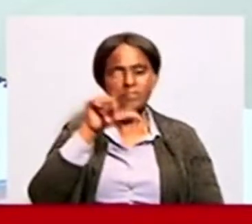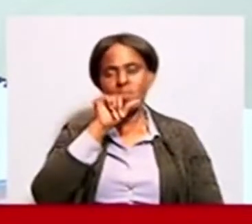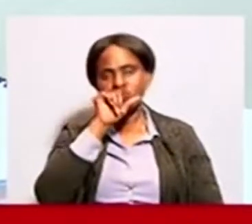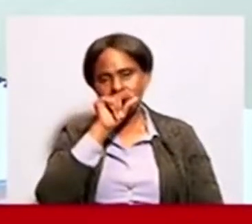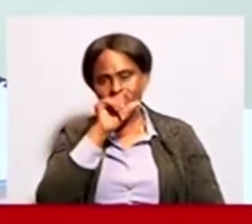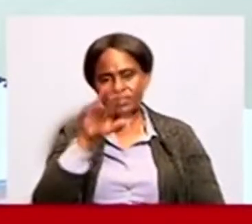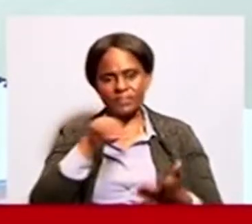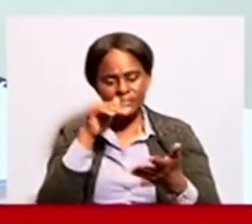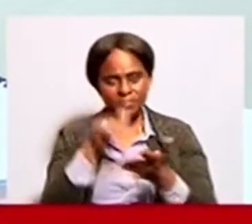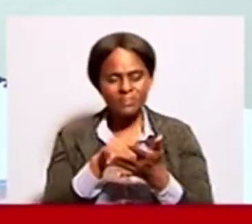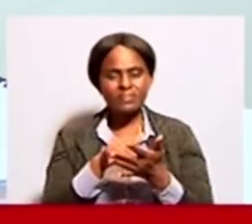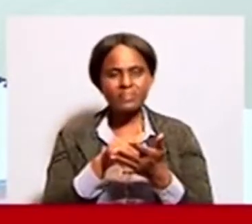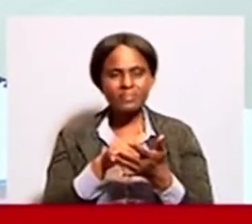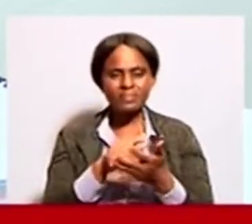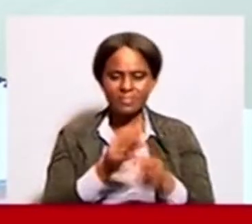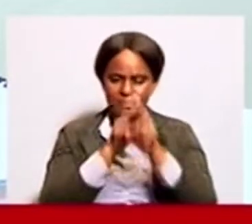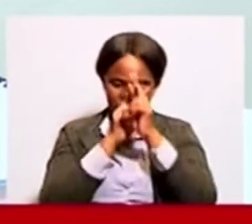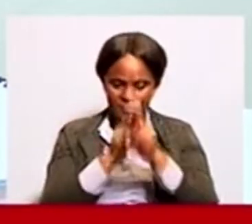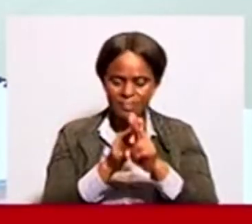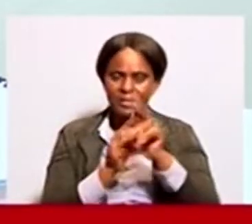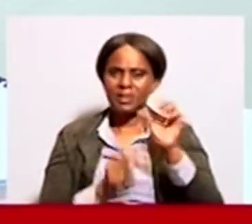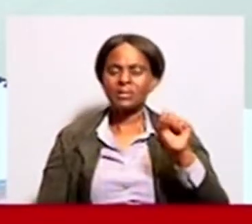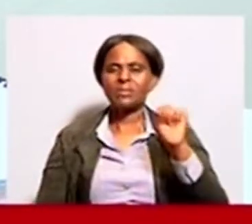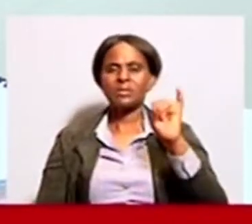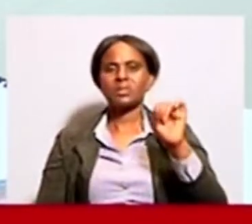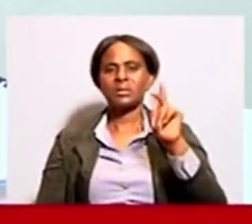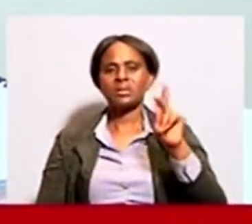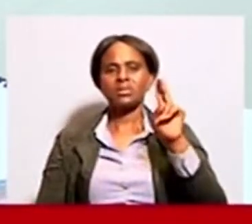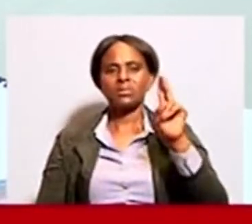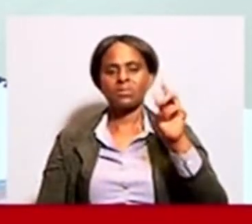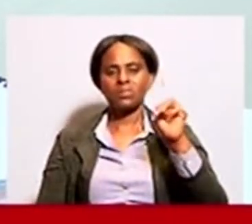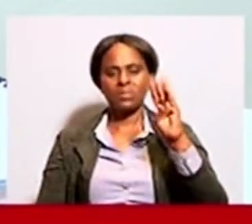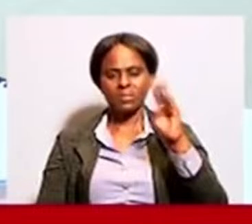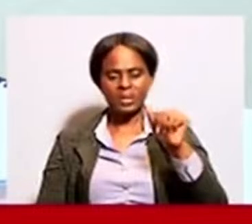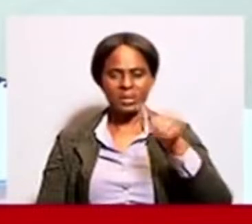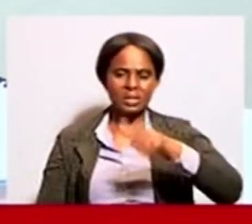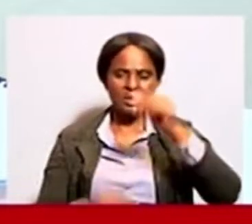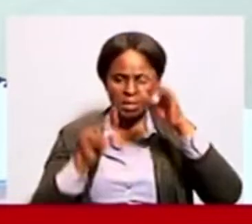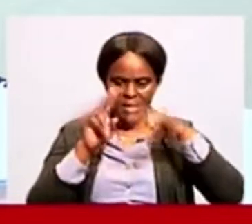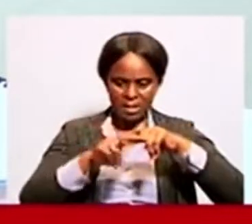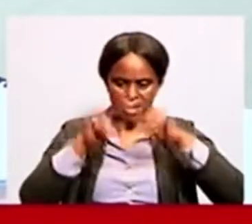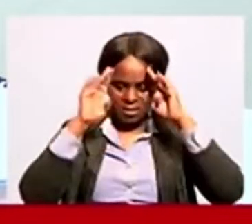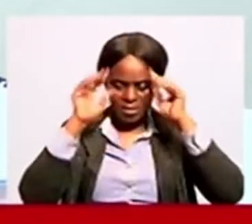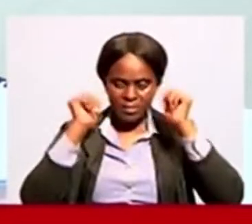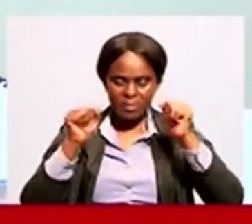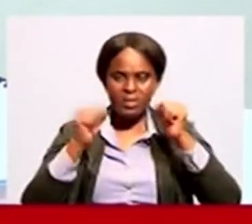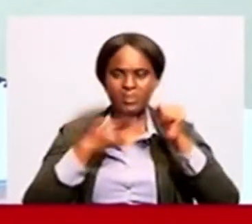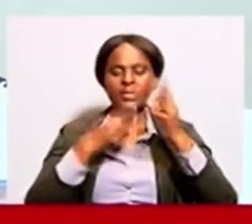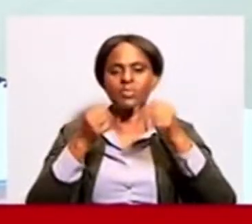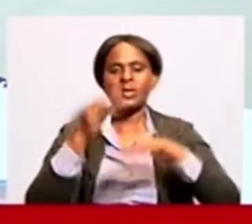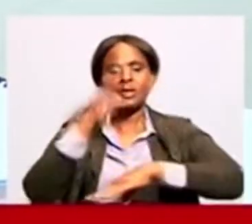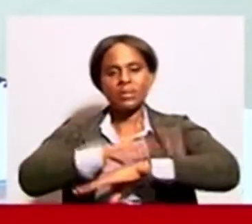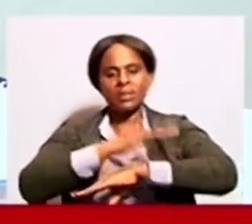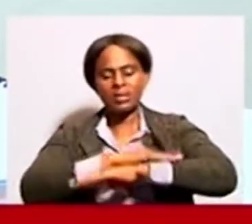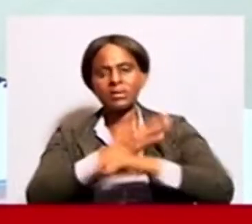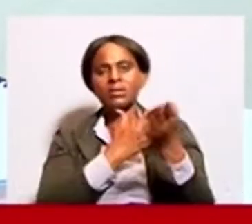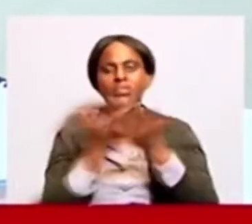Central, Honorable Sikumba, who sits with the president when the president is saying, I want the desks